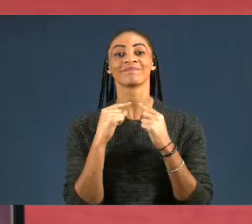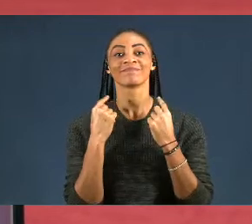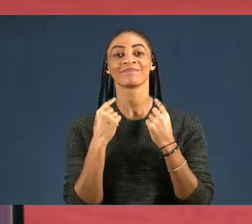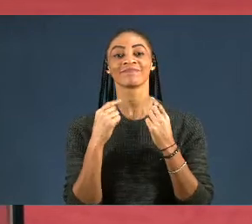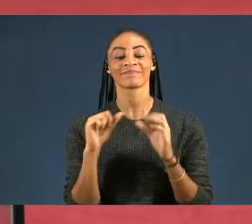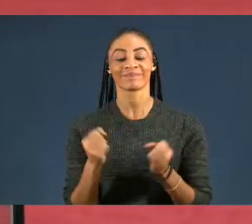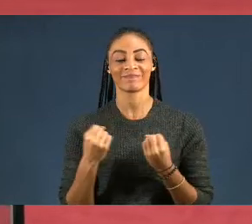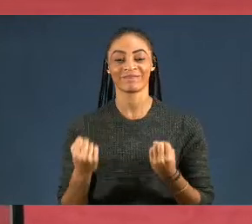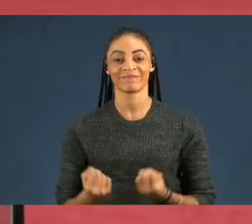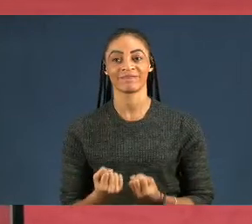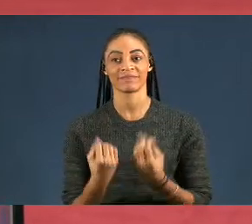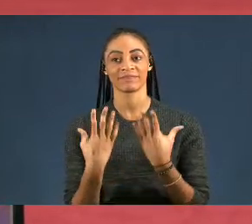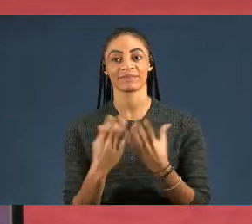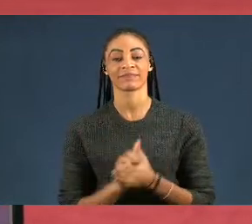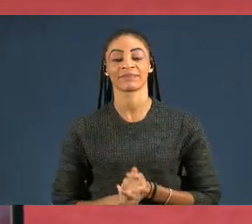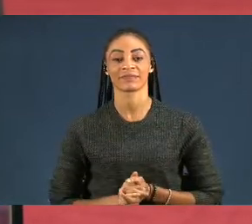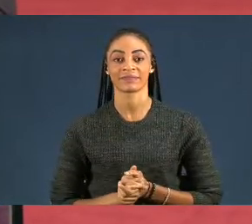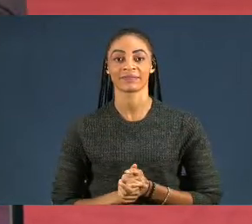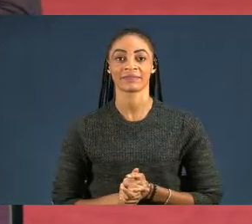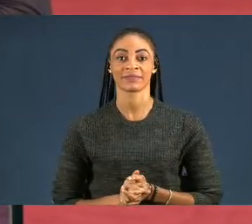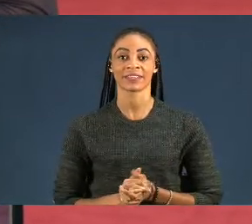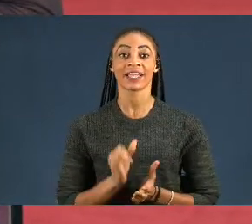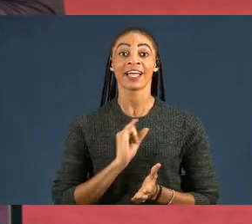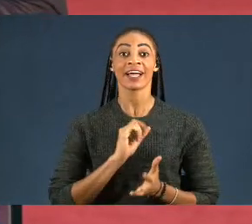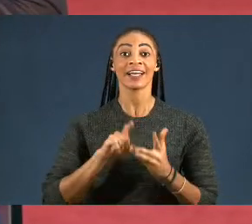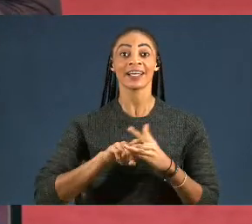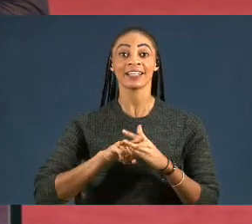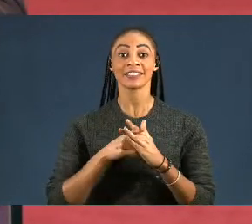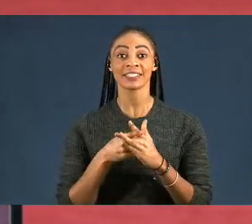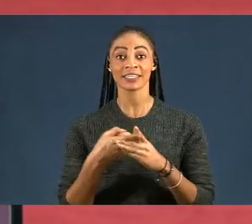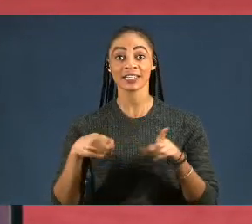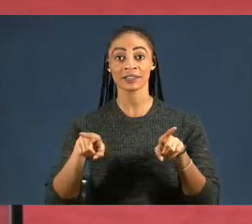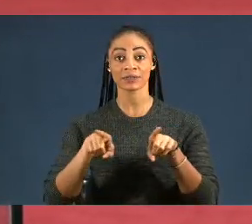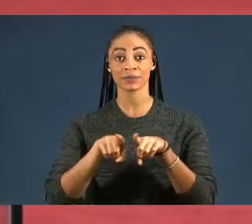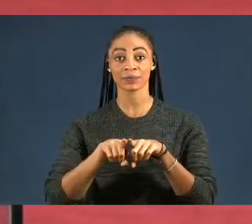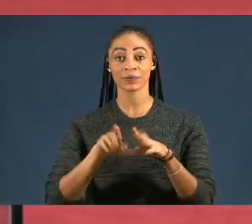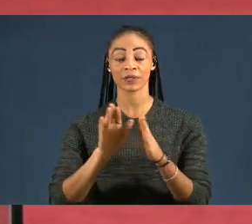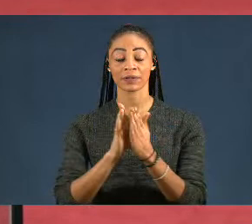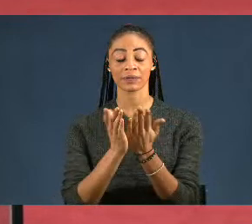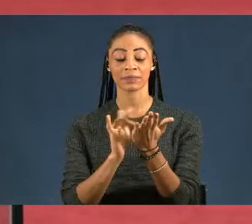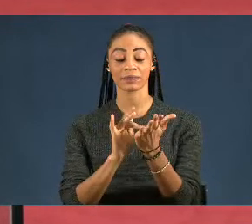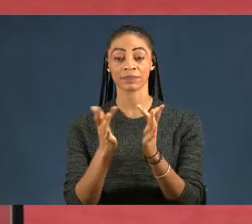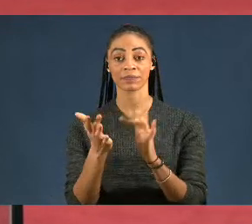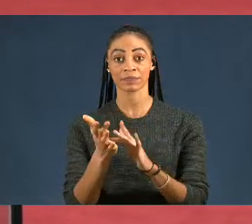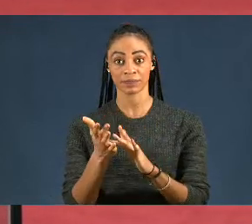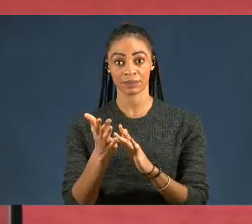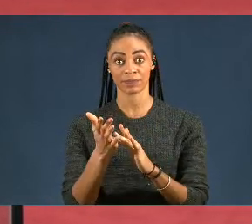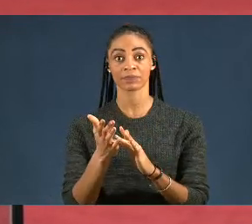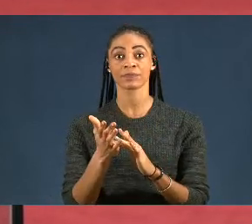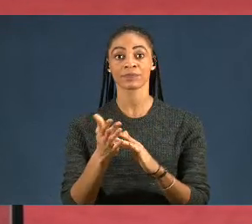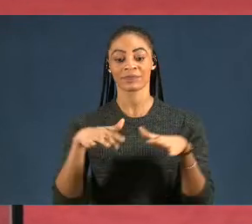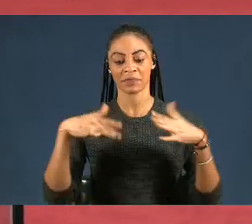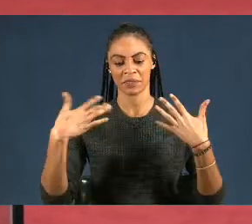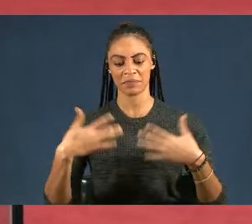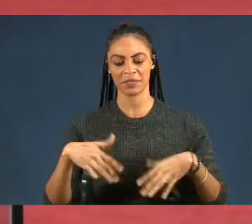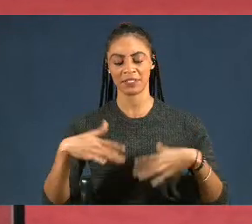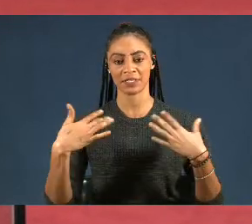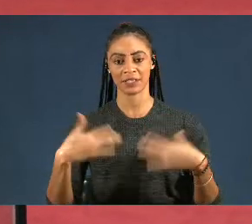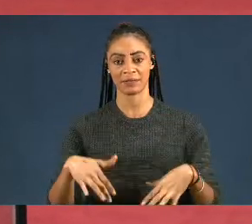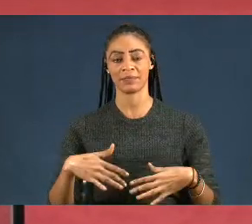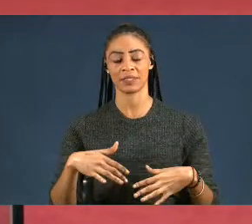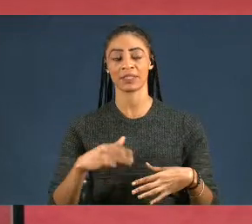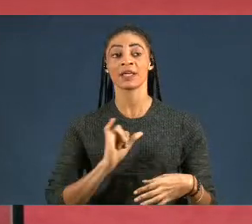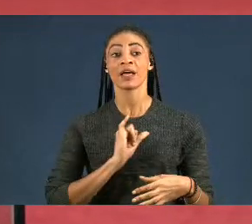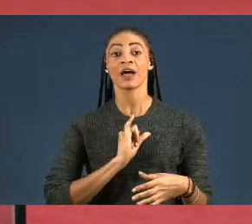Hallelujah. And I want to start with a scripture that is an amazing scripture. And I want to believe that this will